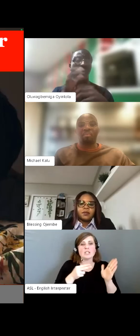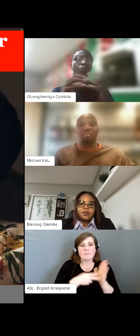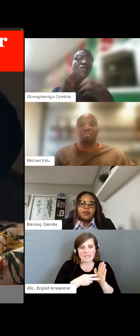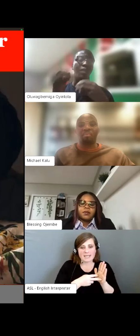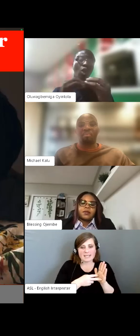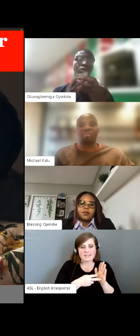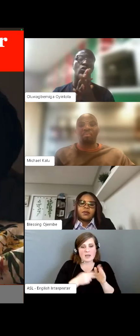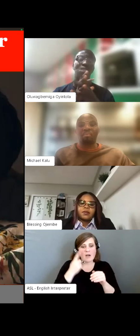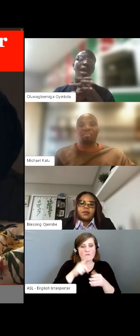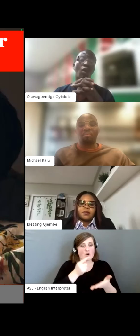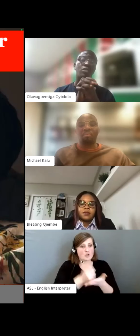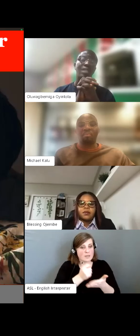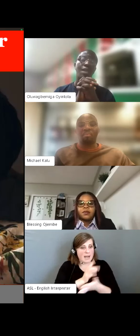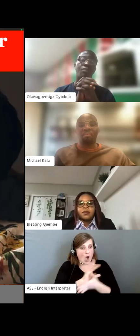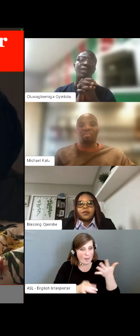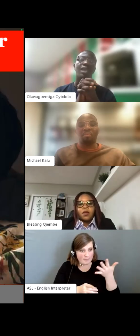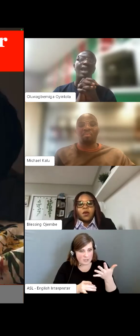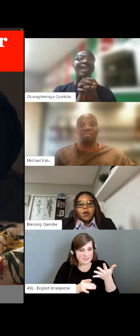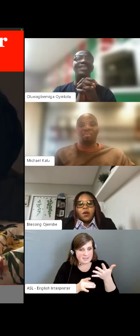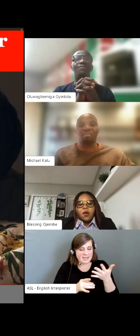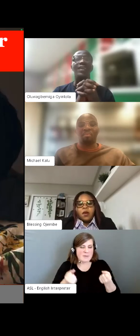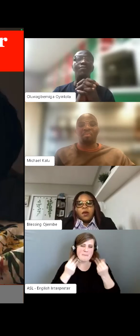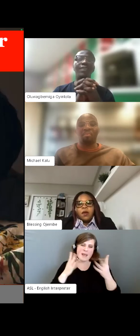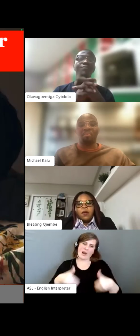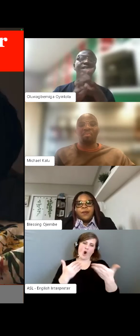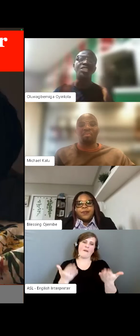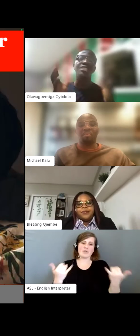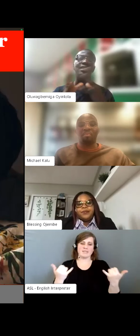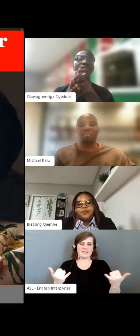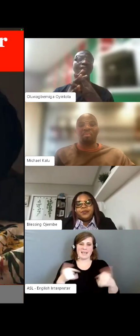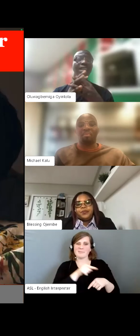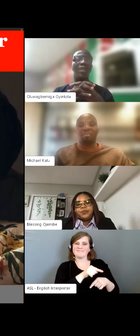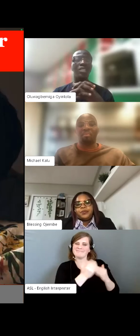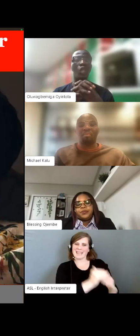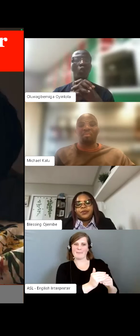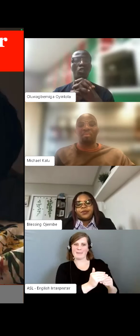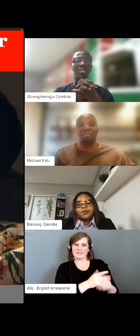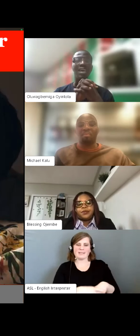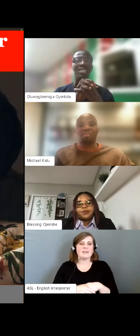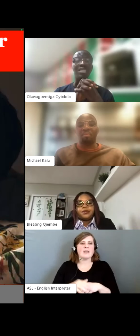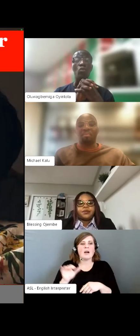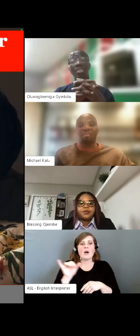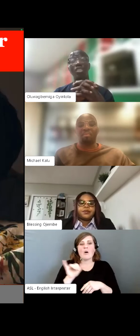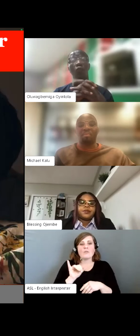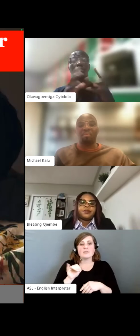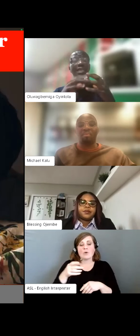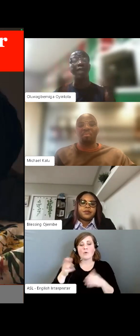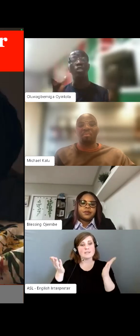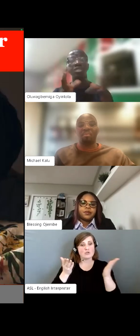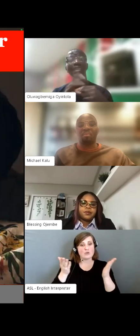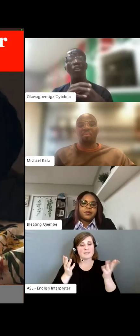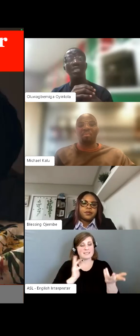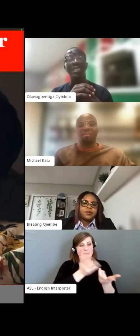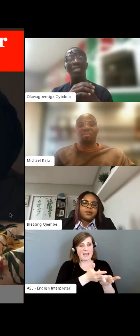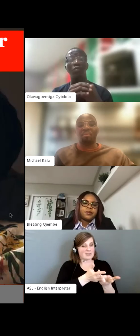in terms of treatment options which are offered to them. And then the variations in the availability of support services, which oftentimes are